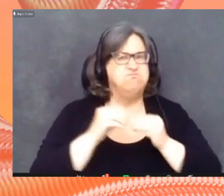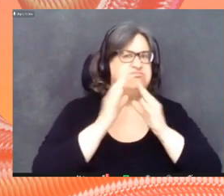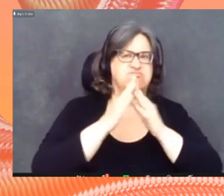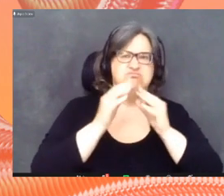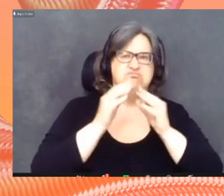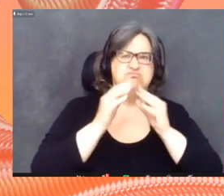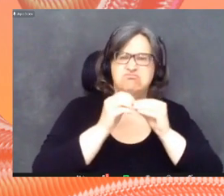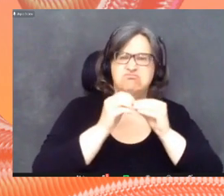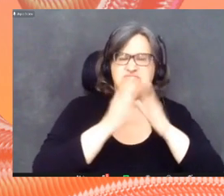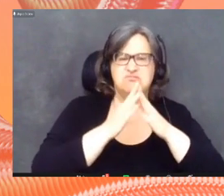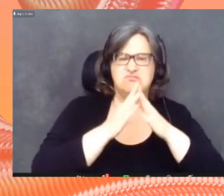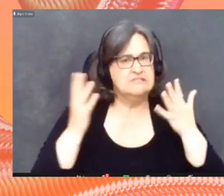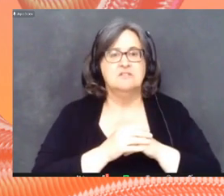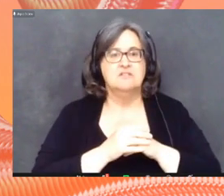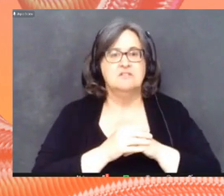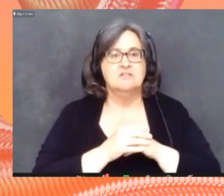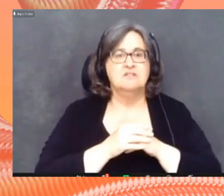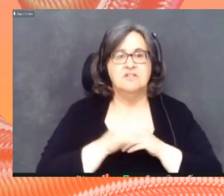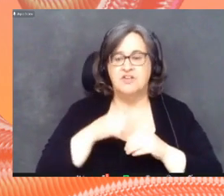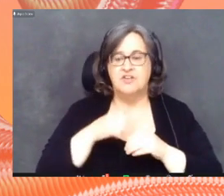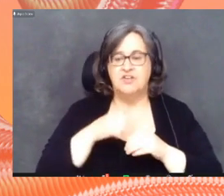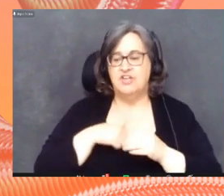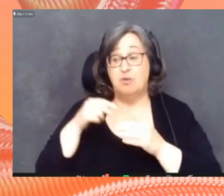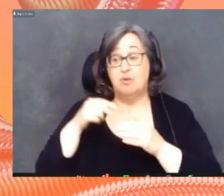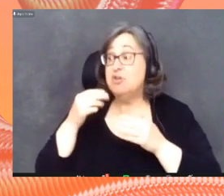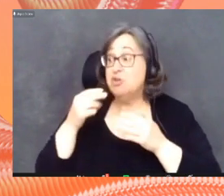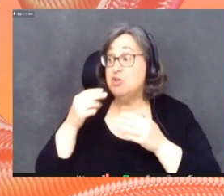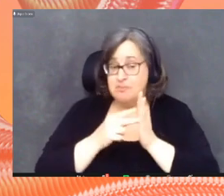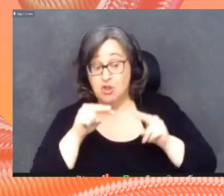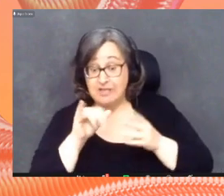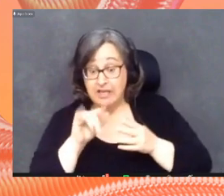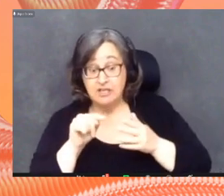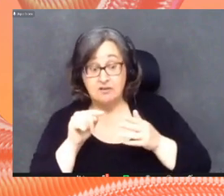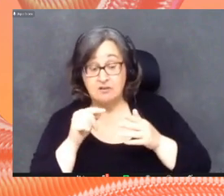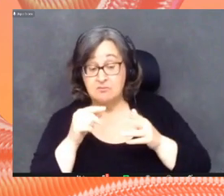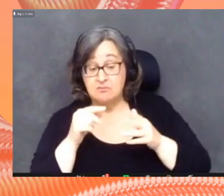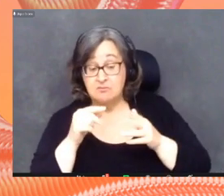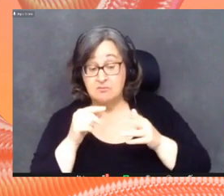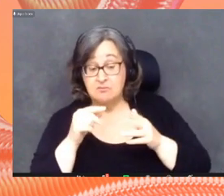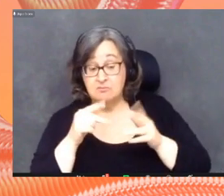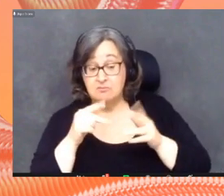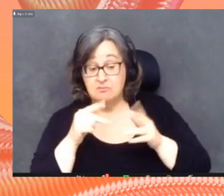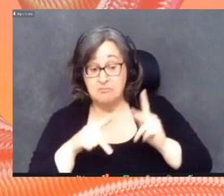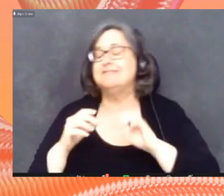did it yeah. accurately, and then people were mad at them. Yeah.